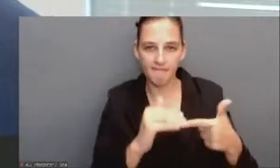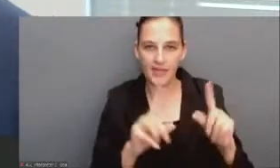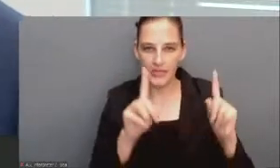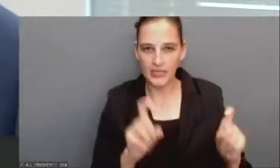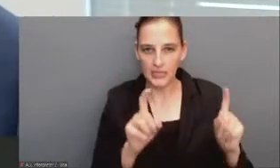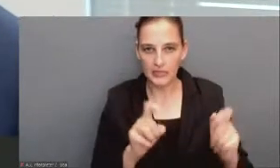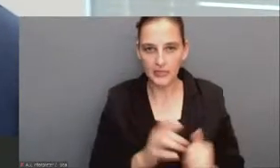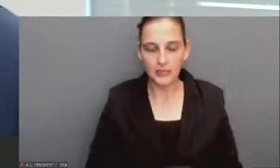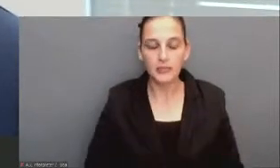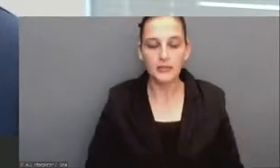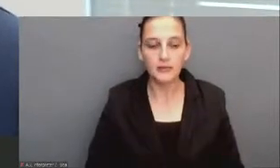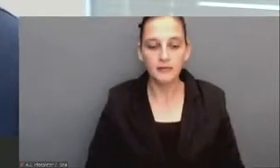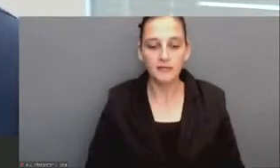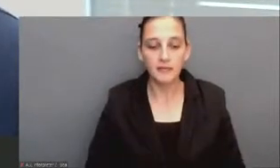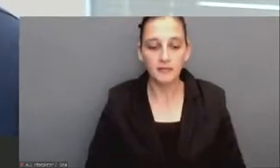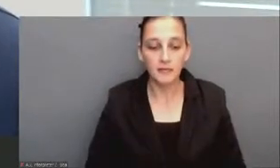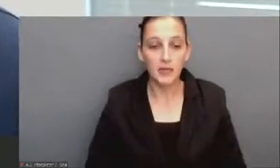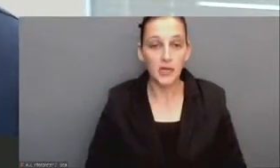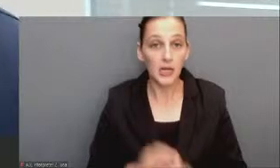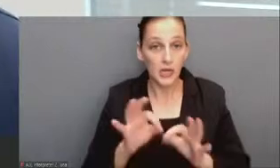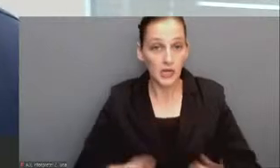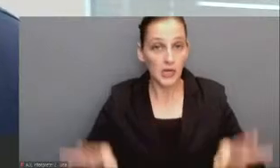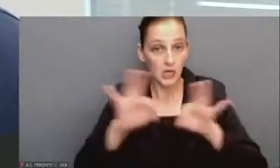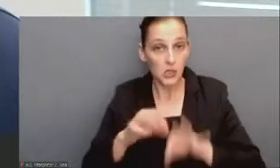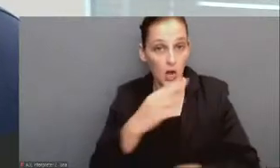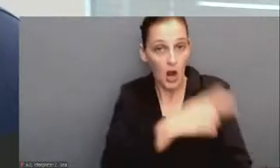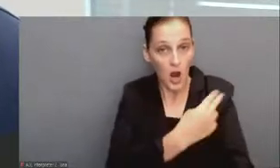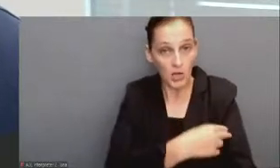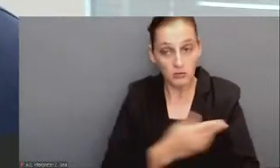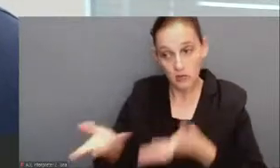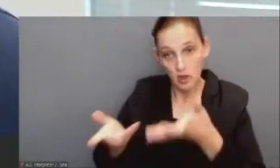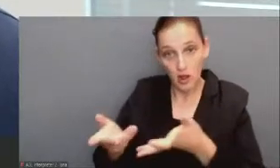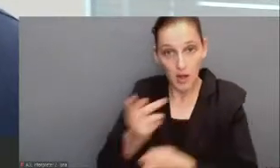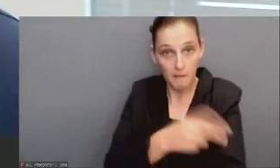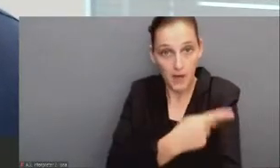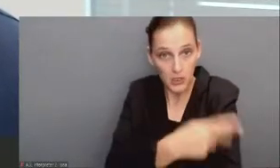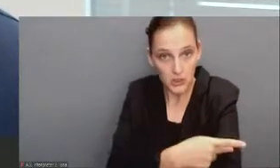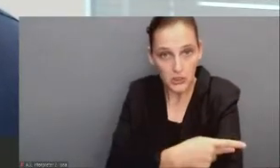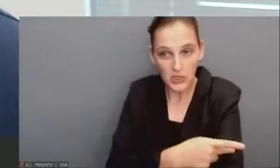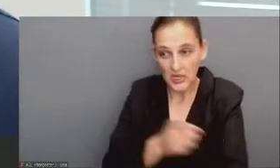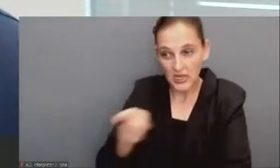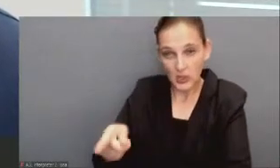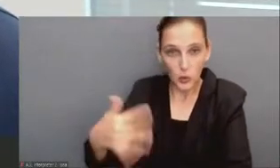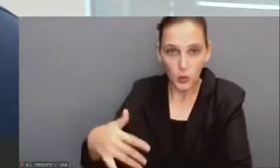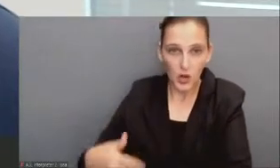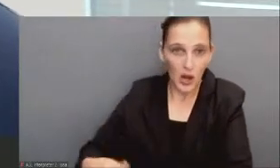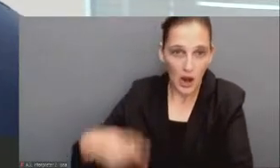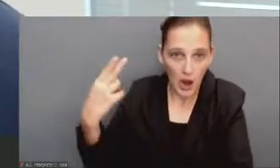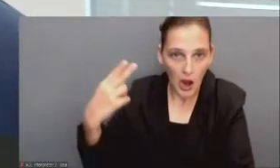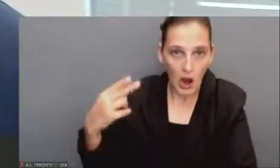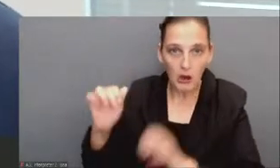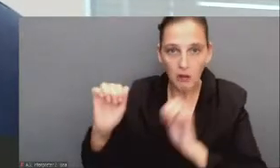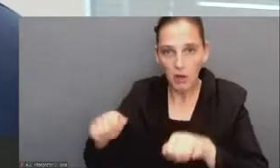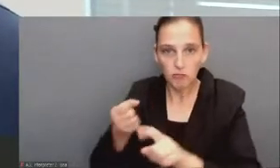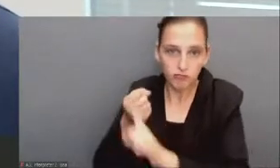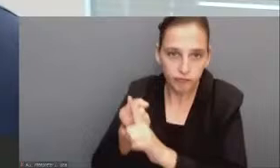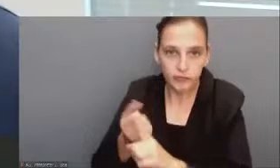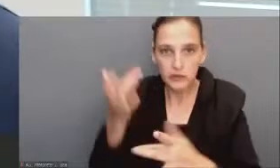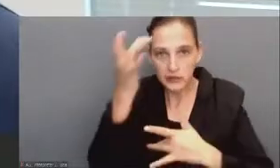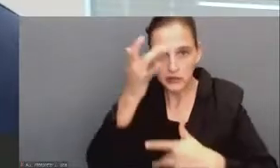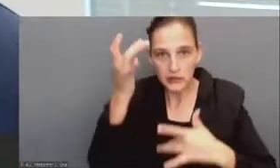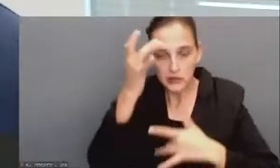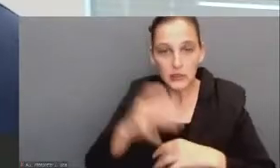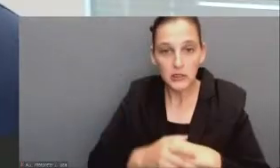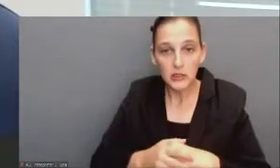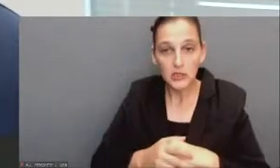Patients served by essential hospitals who are already at higher probability for severe disease due to comorbidities also experience